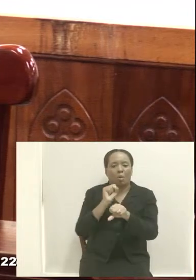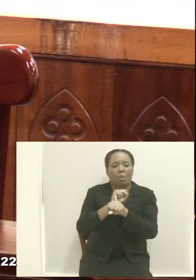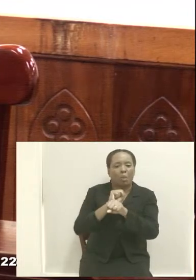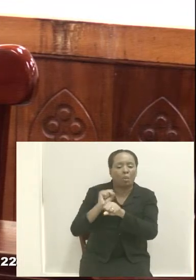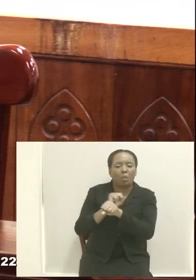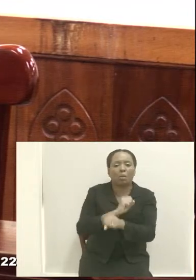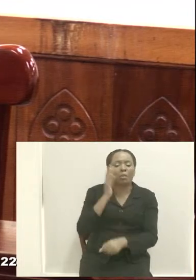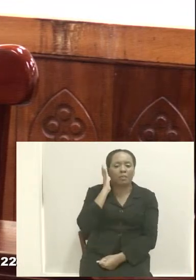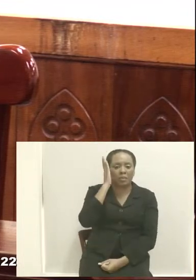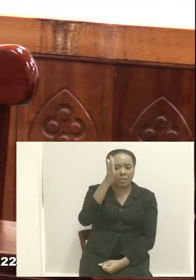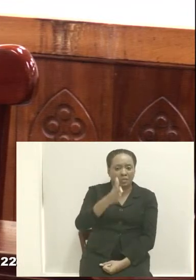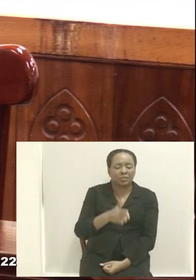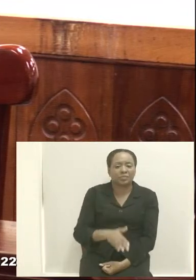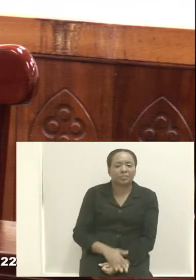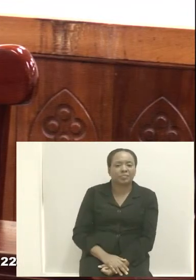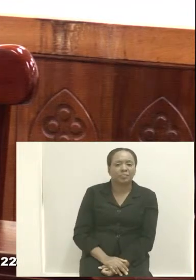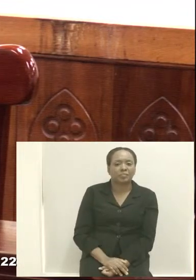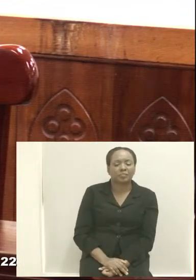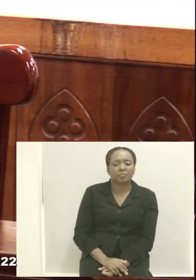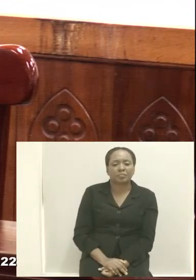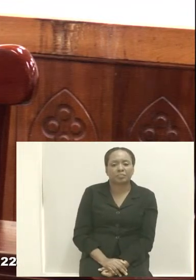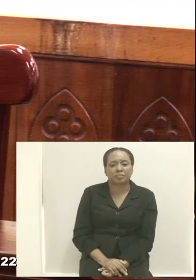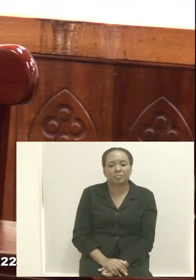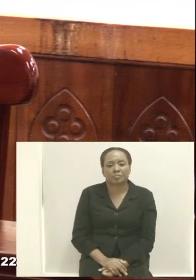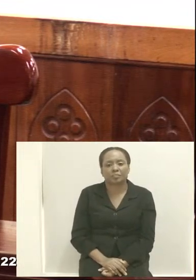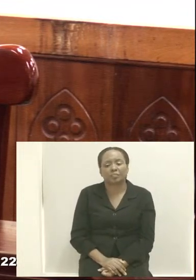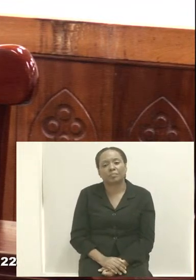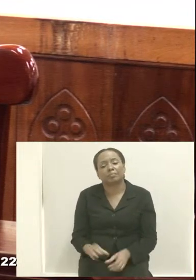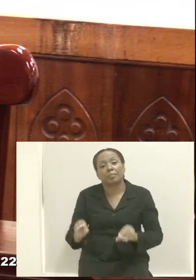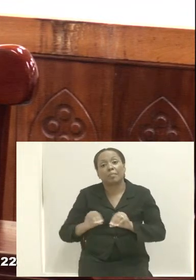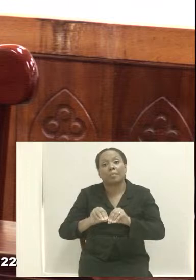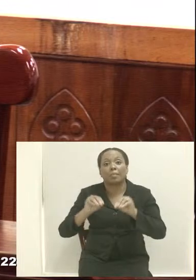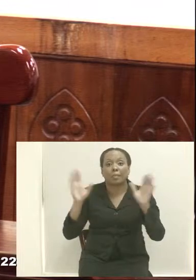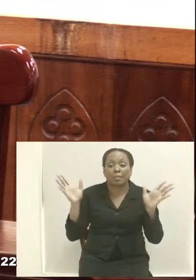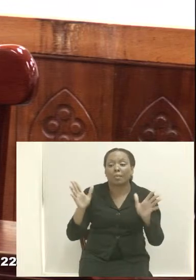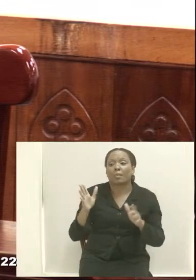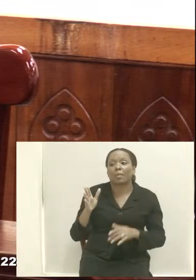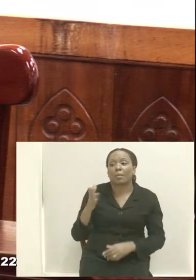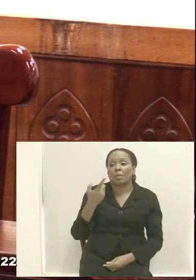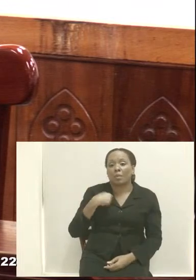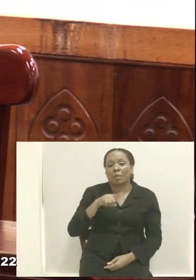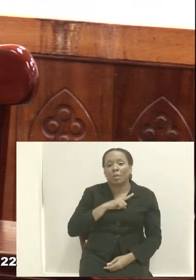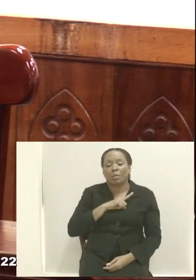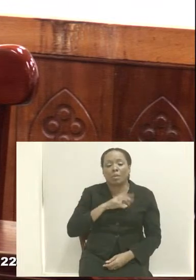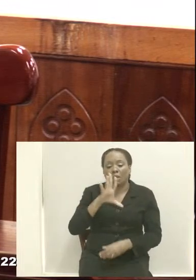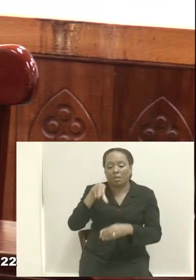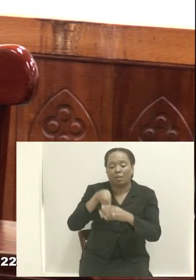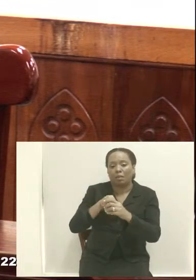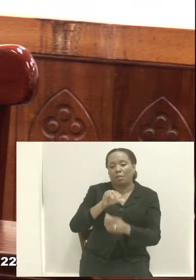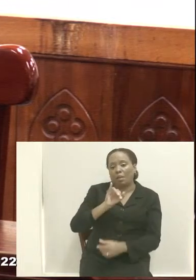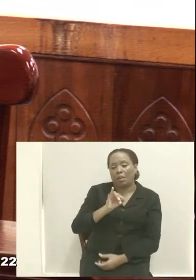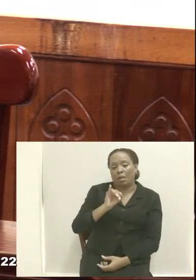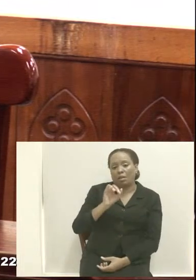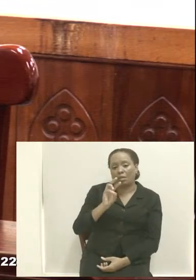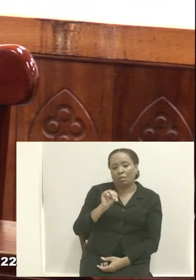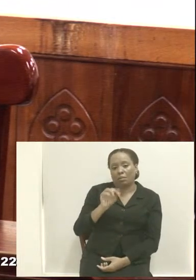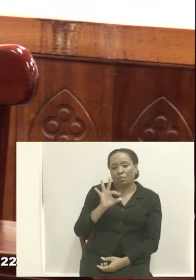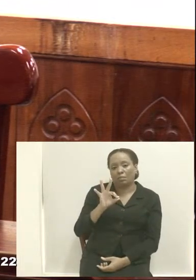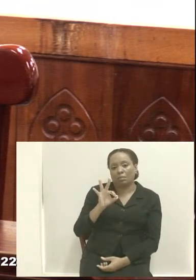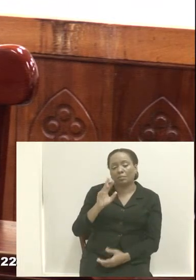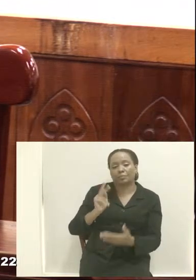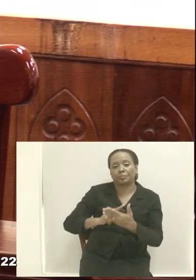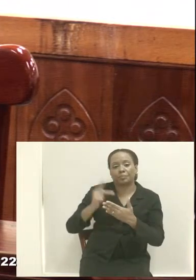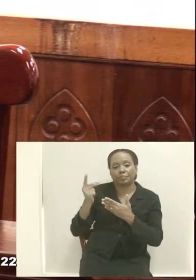obvious that we're in the middle of an IMF program, so that the public service will not be a